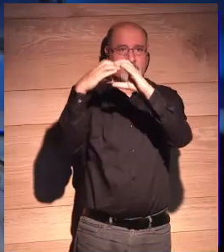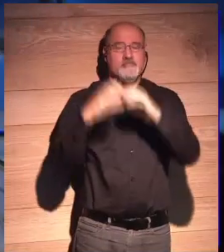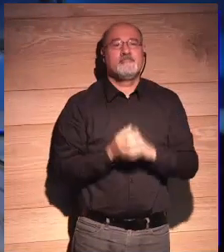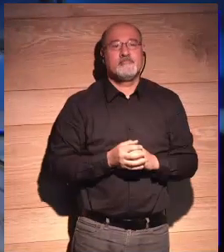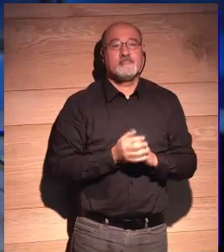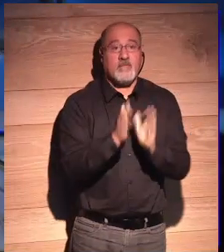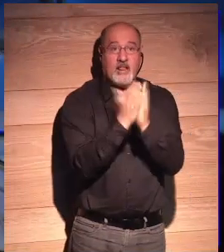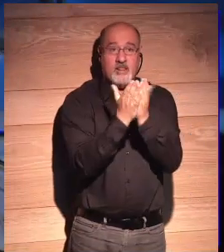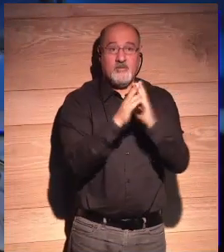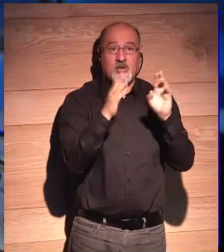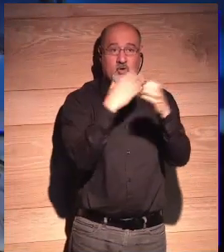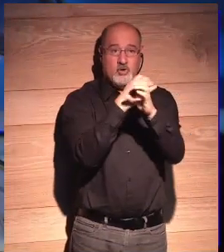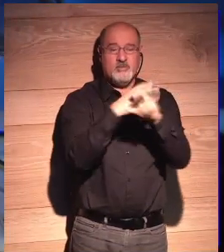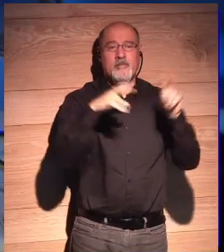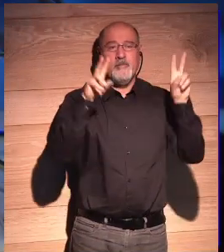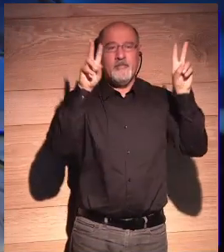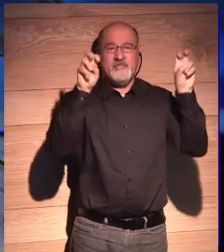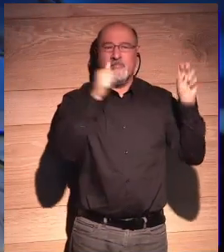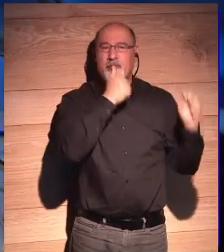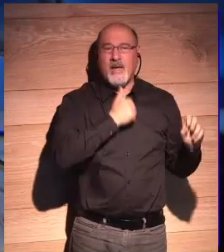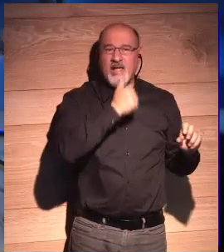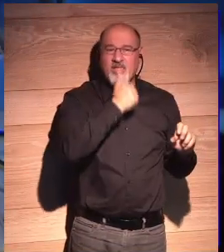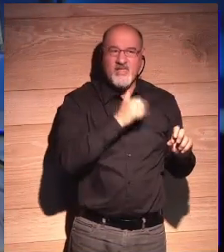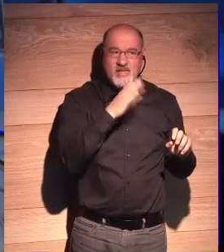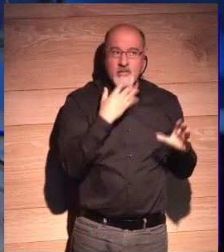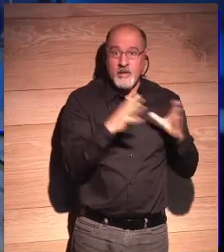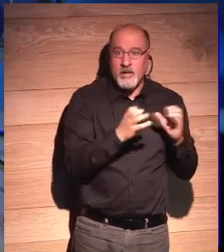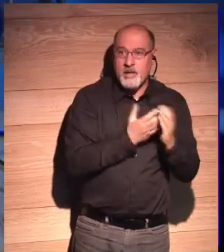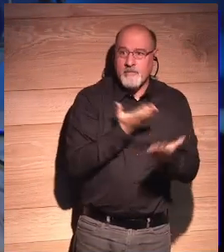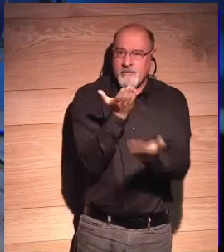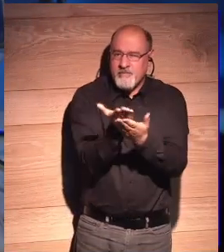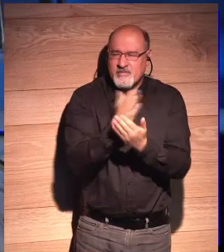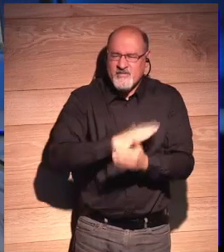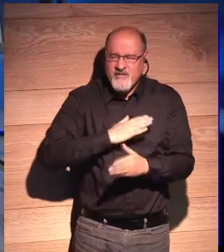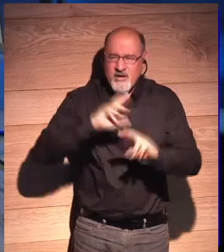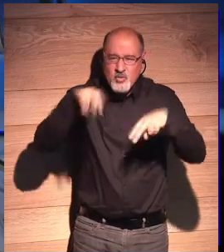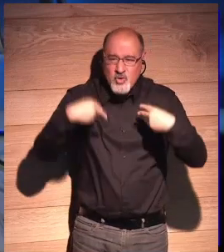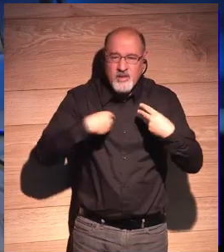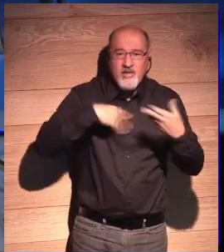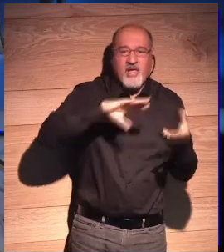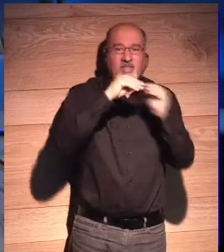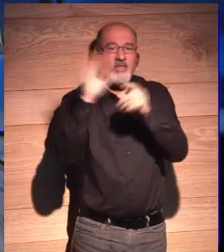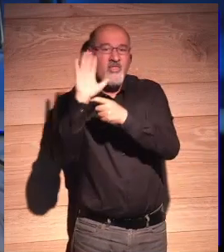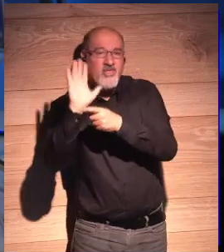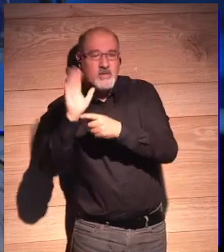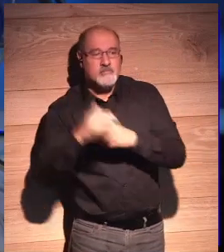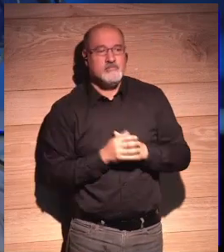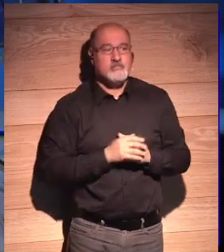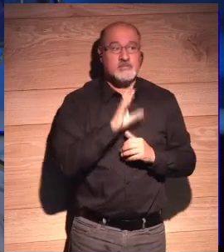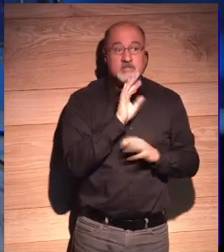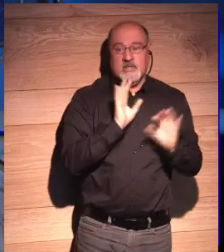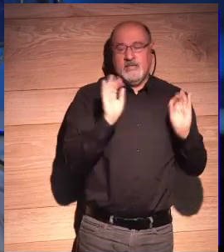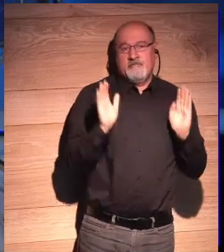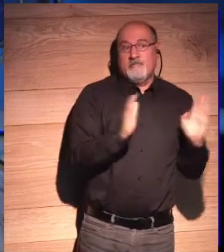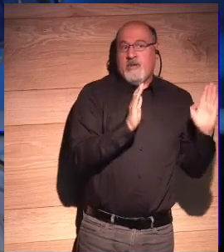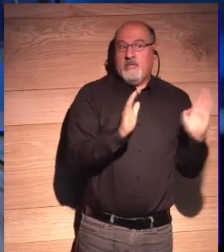Nacho. Reading Patience, didn't you feel like asking Clowes to let you adapt it to the